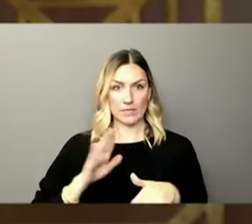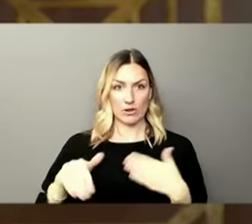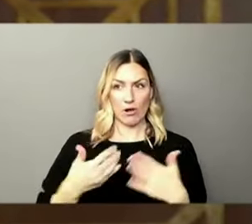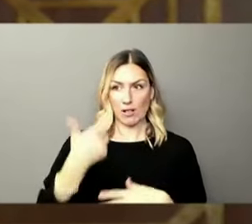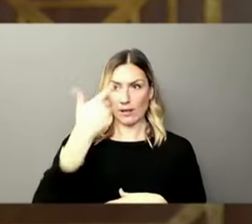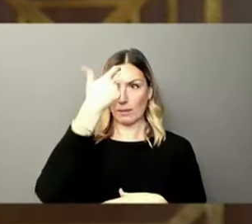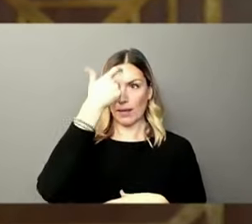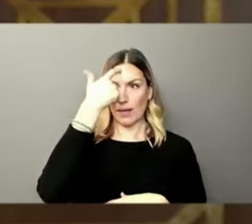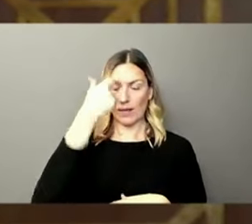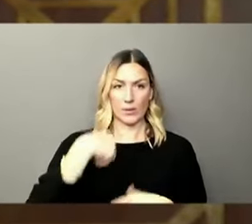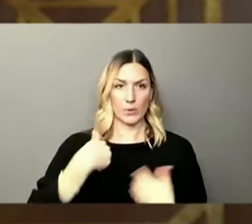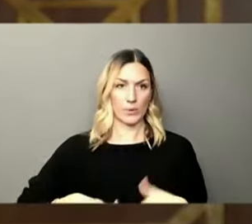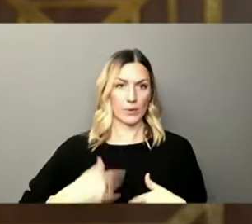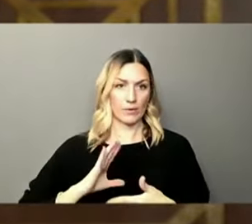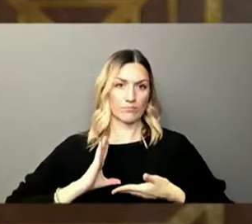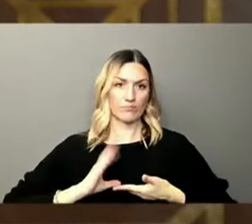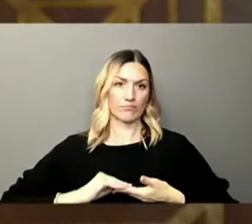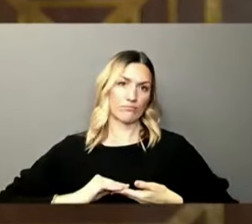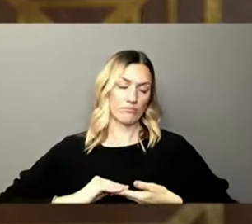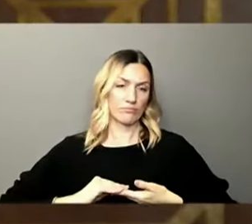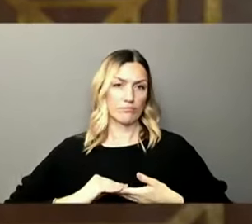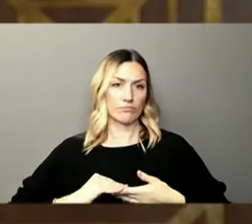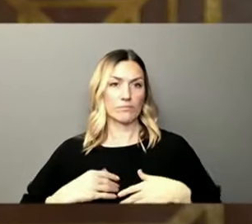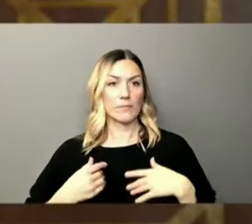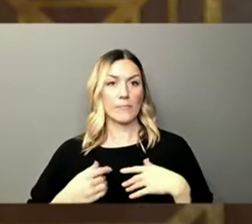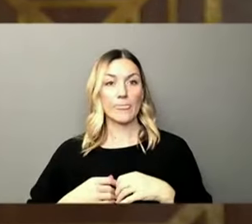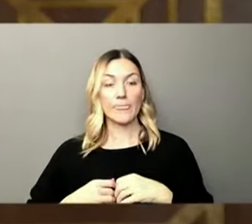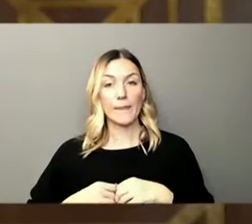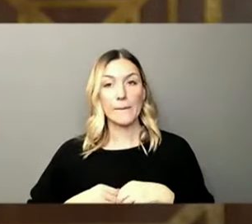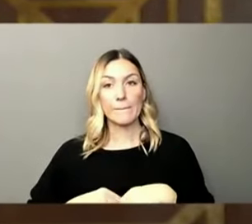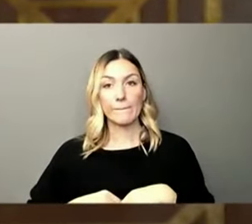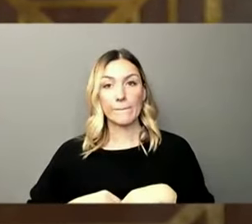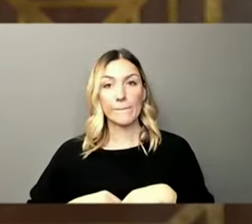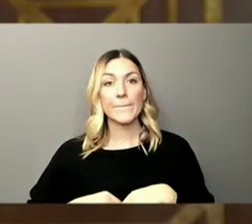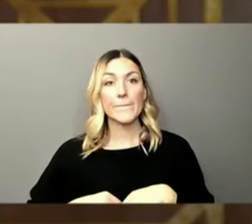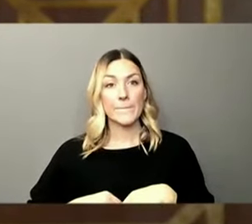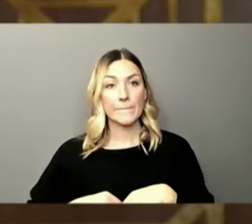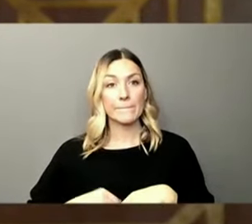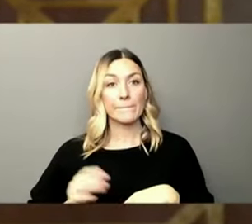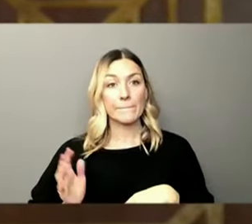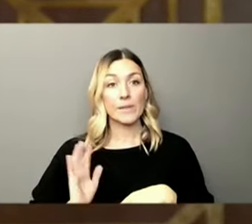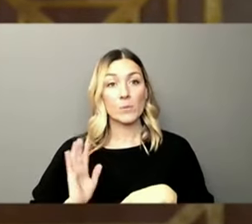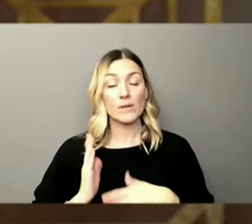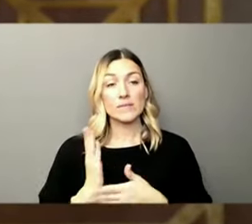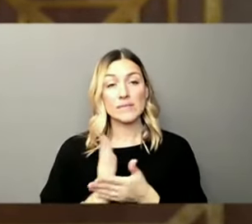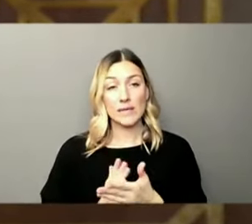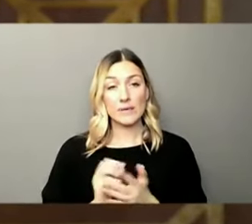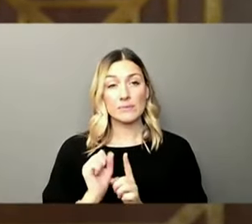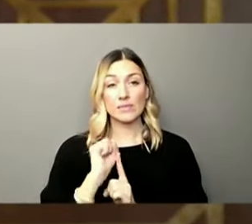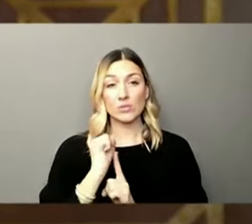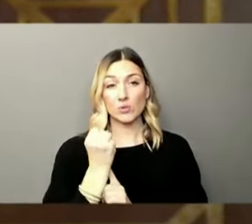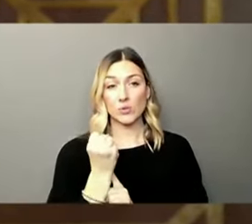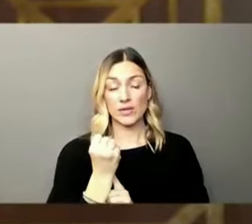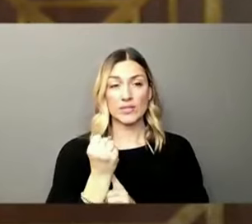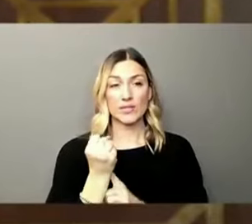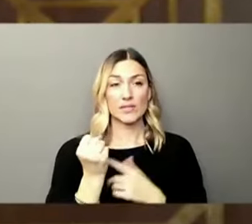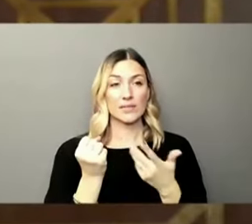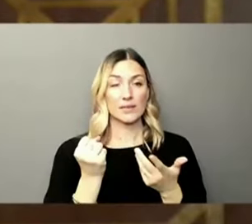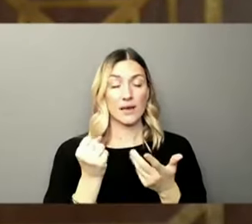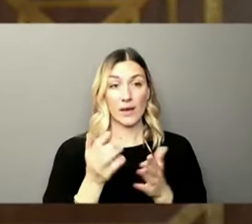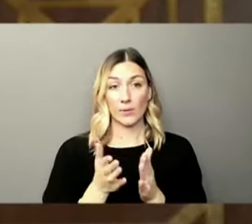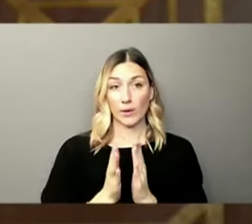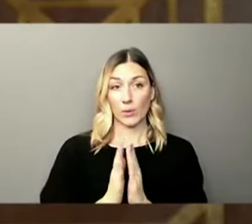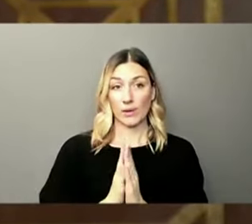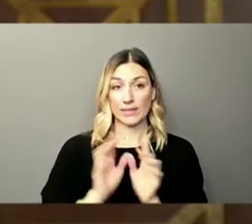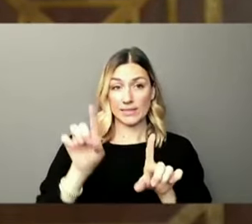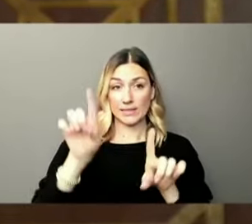very discouraging. You know, there were some instances where I requested some